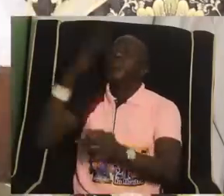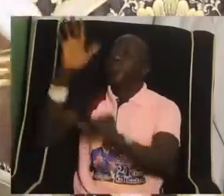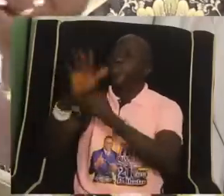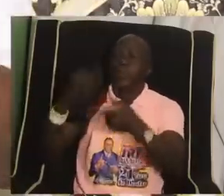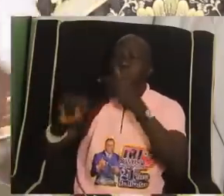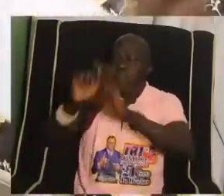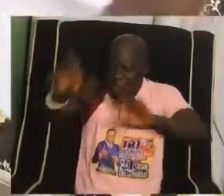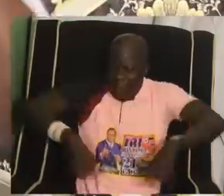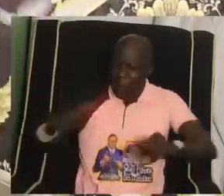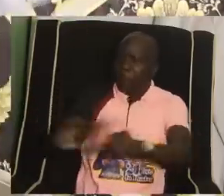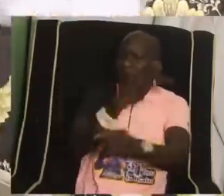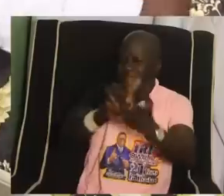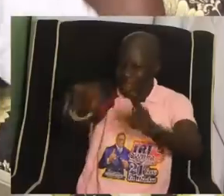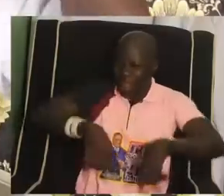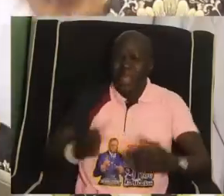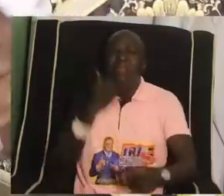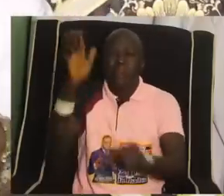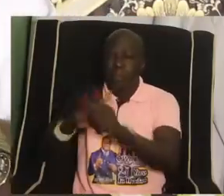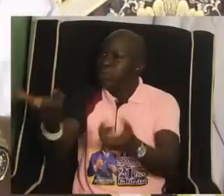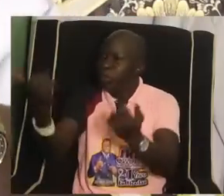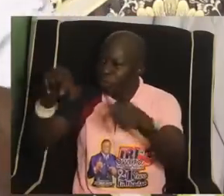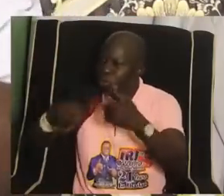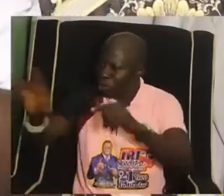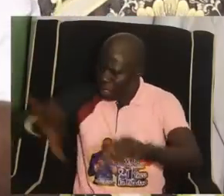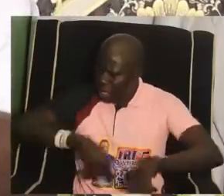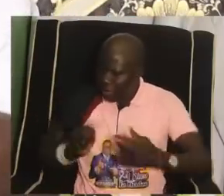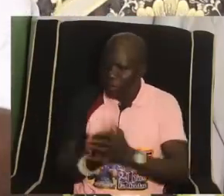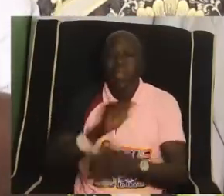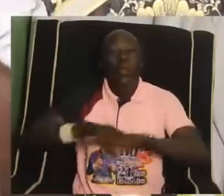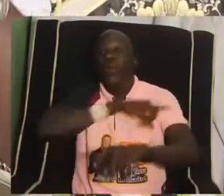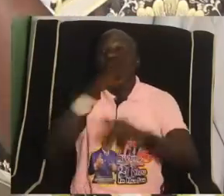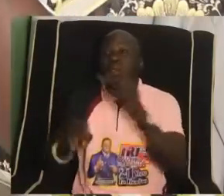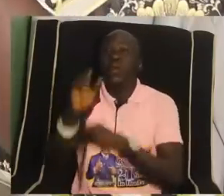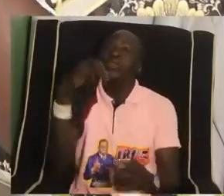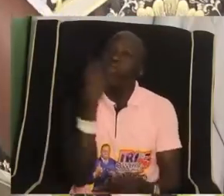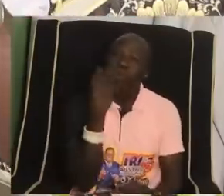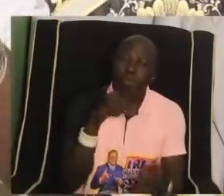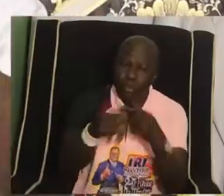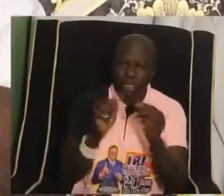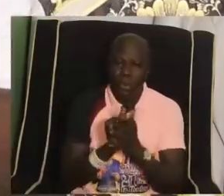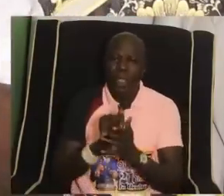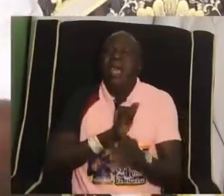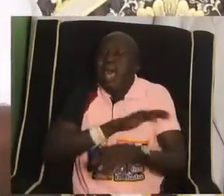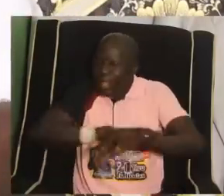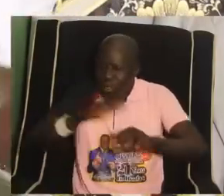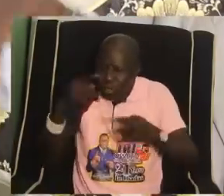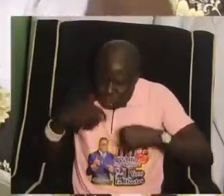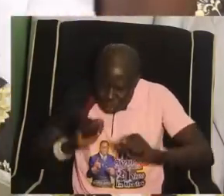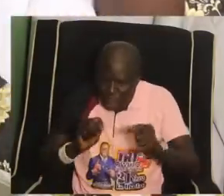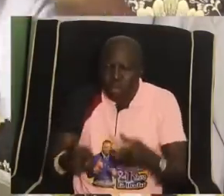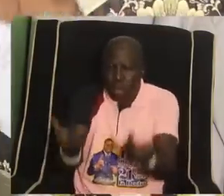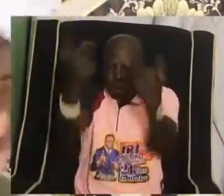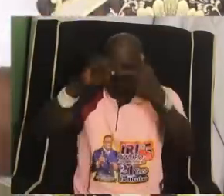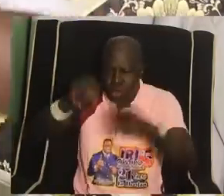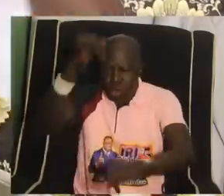is free. Ile ya pada se fun o. Promise will later fulfill for you. Ni padoro wa ba mi so. When the Lord spoke to me. Ti mo de to gbe yan bi mo wa si pada. Mo ro pe ti ba